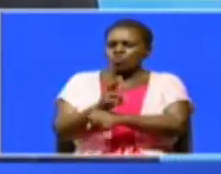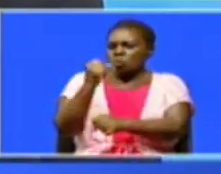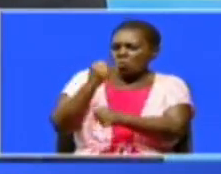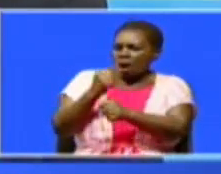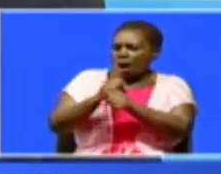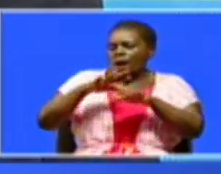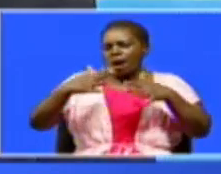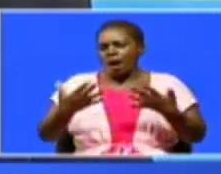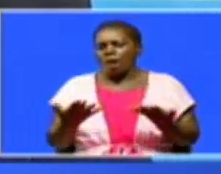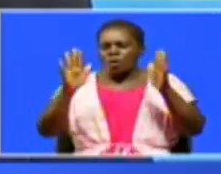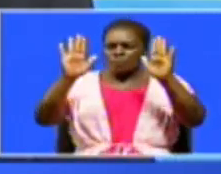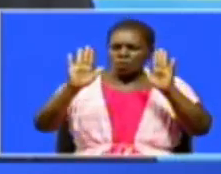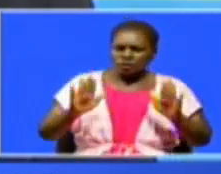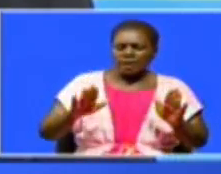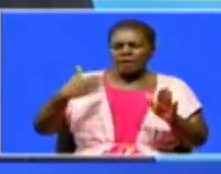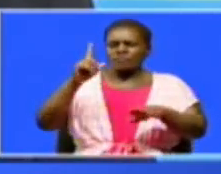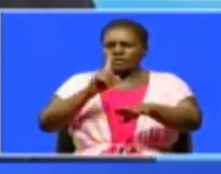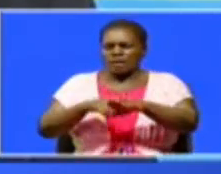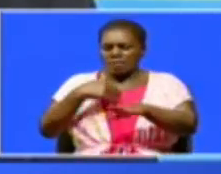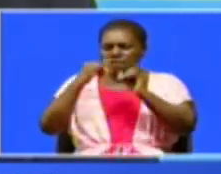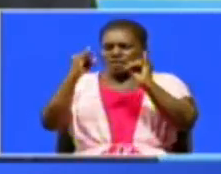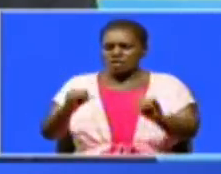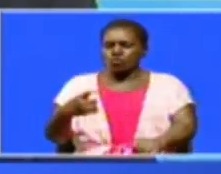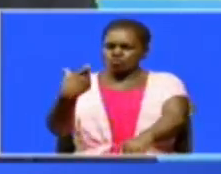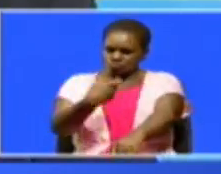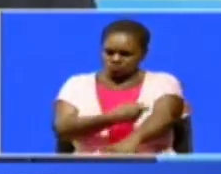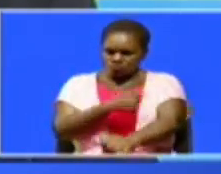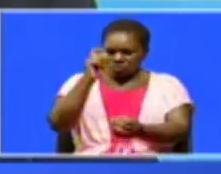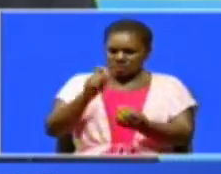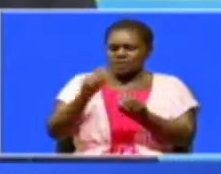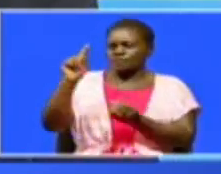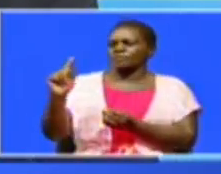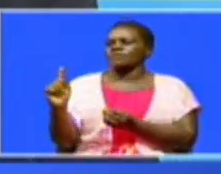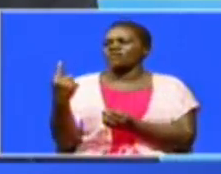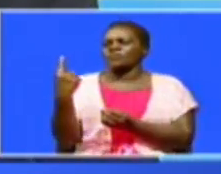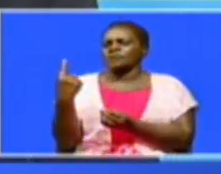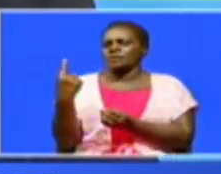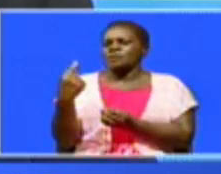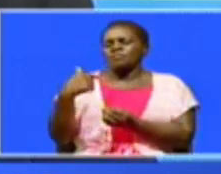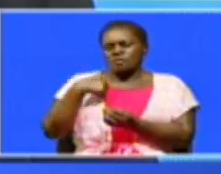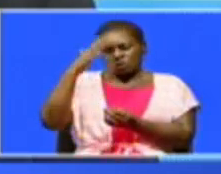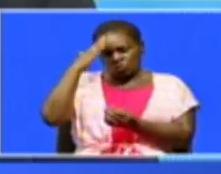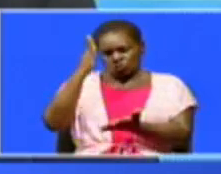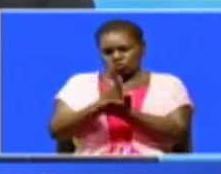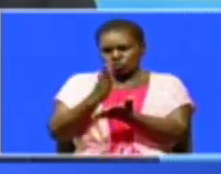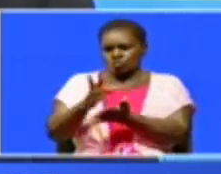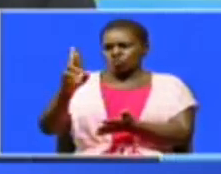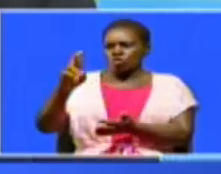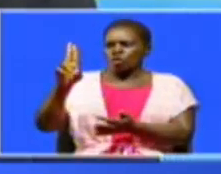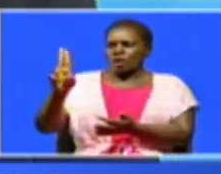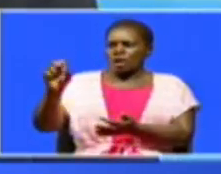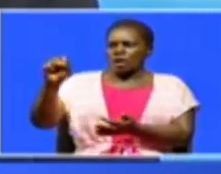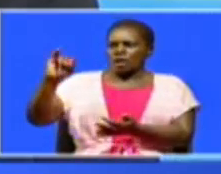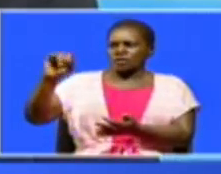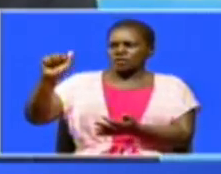working? It becomes important always every time you have a new vaccine to test it. And I'm sure Russia itself is probably going